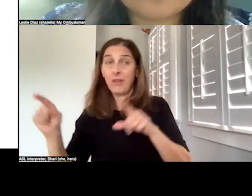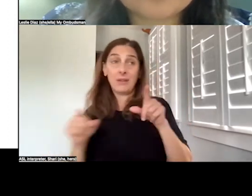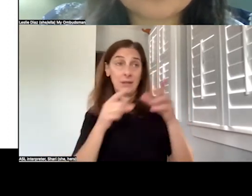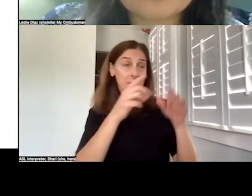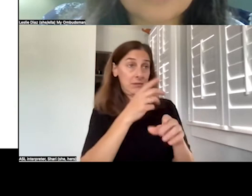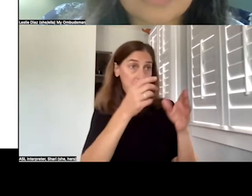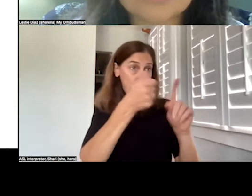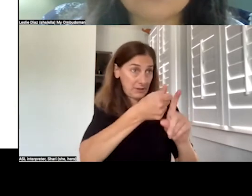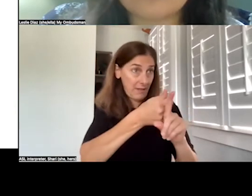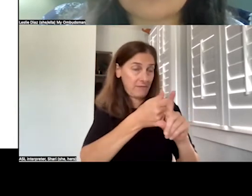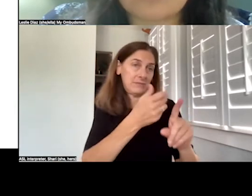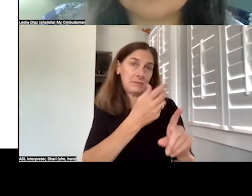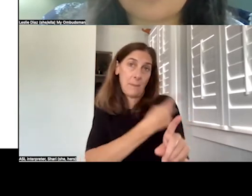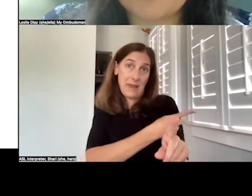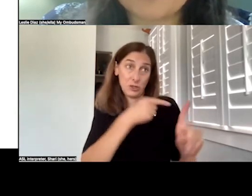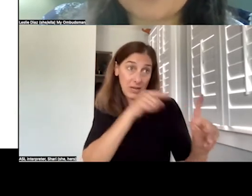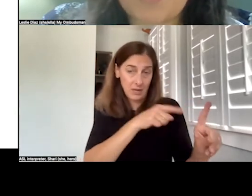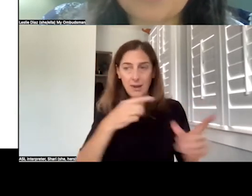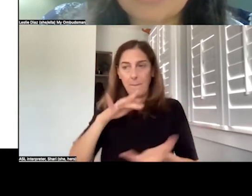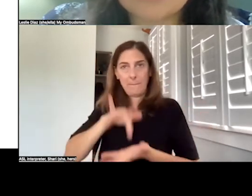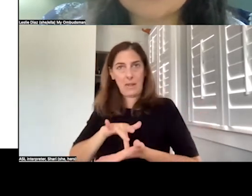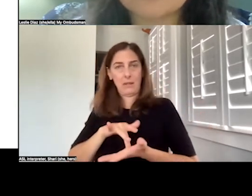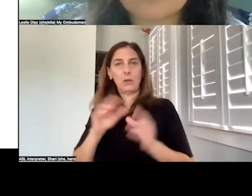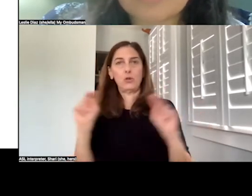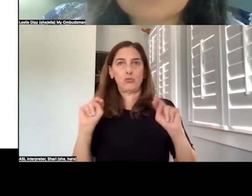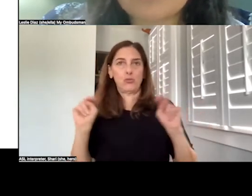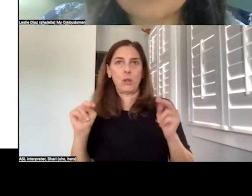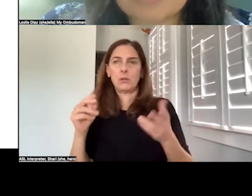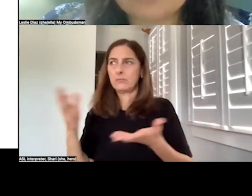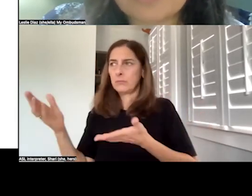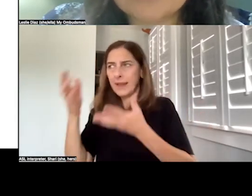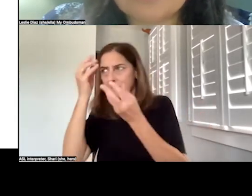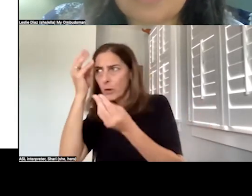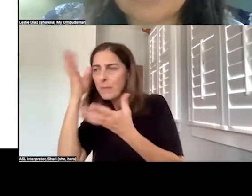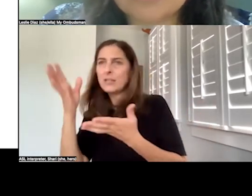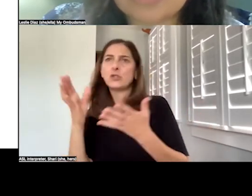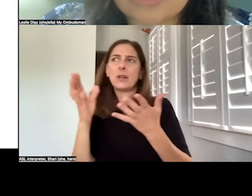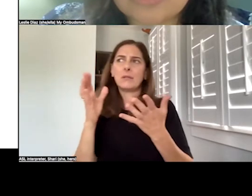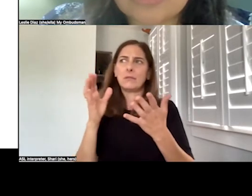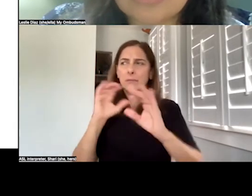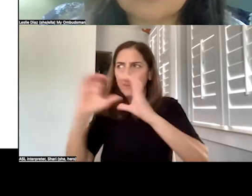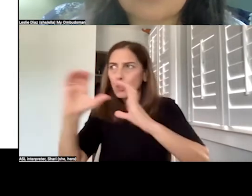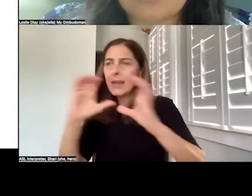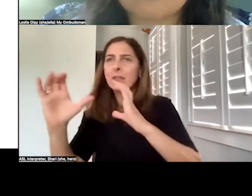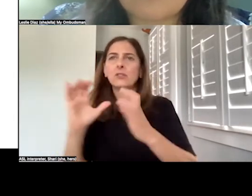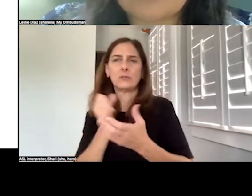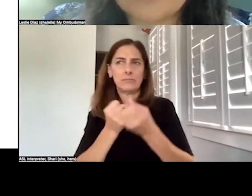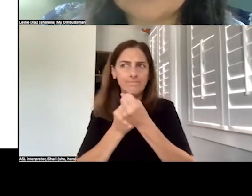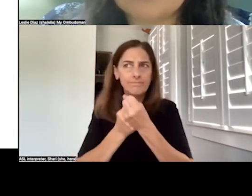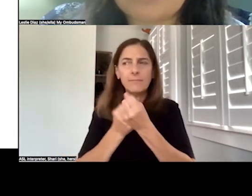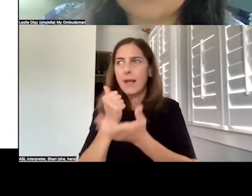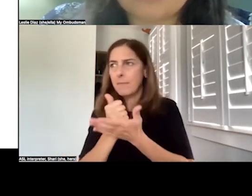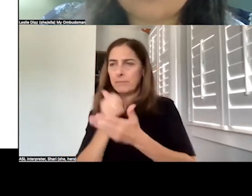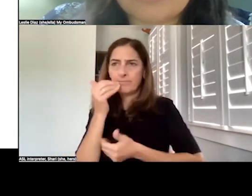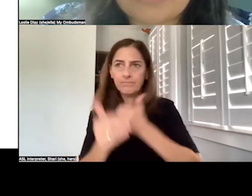possible. And overall, in the long run, we hope that the more that people reach out to us about concerns, whether